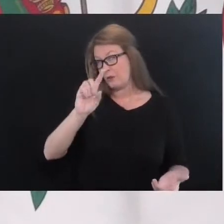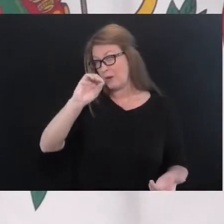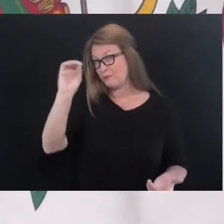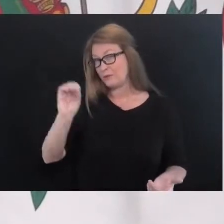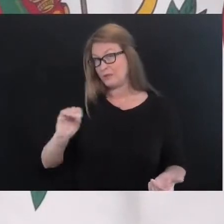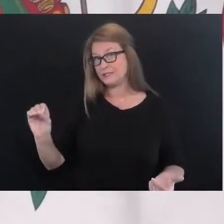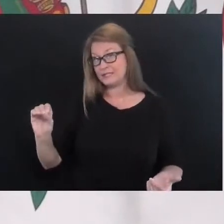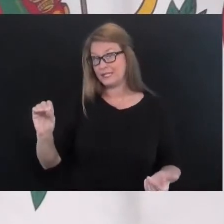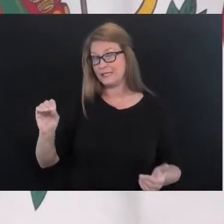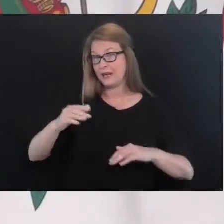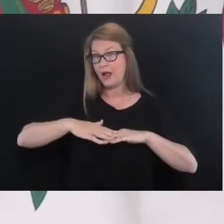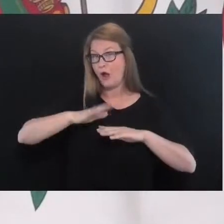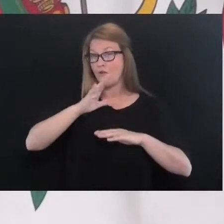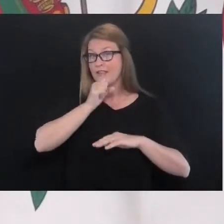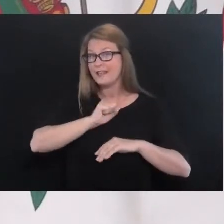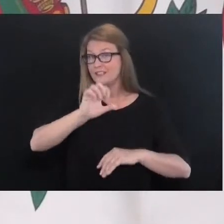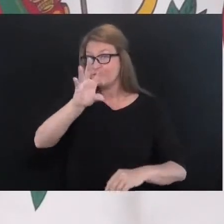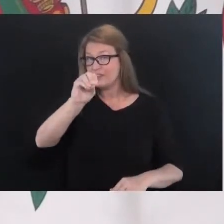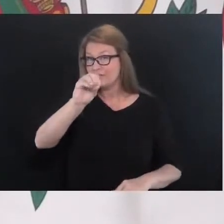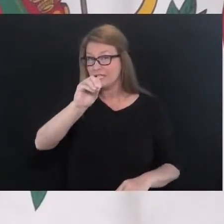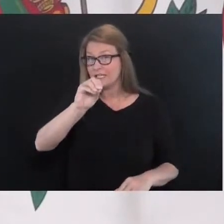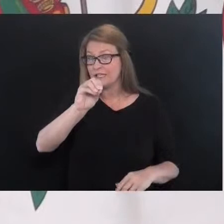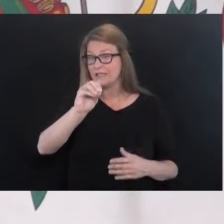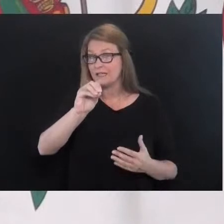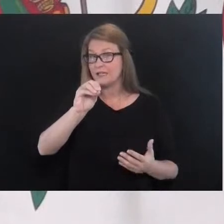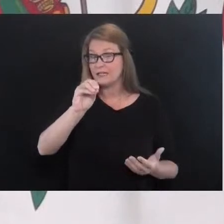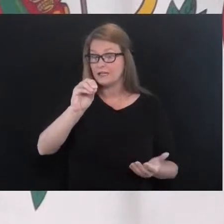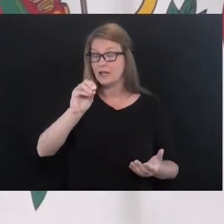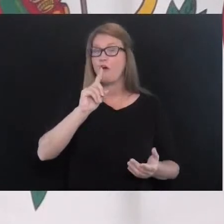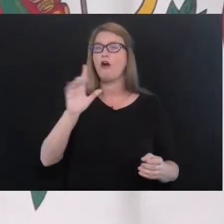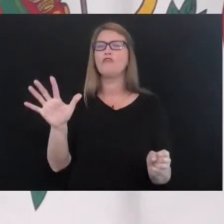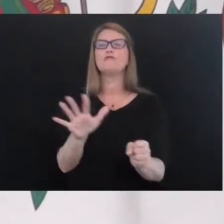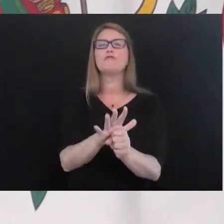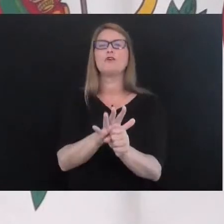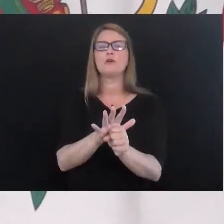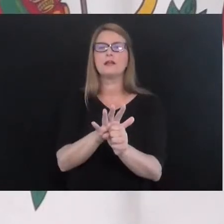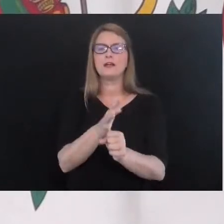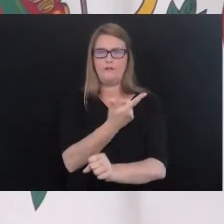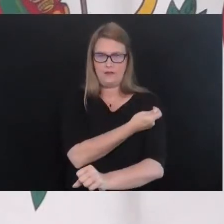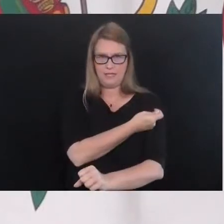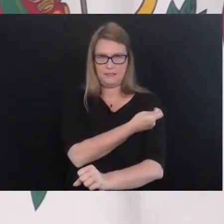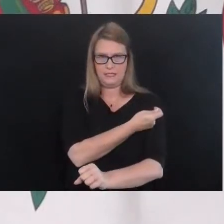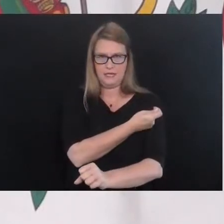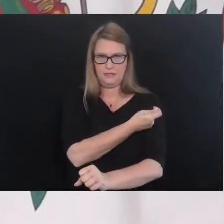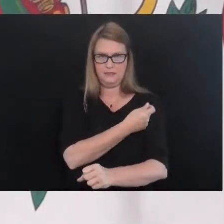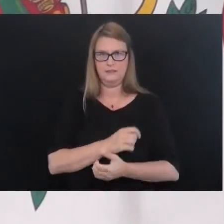71% of those above 50 are fully vaccinated.